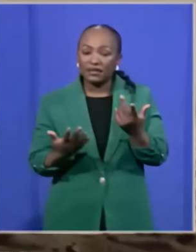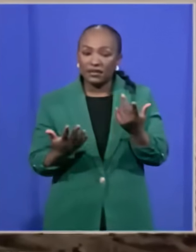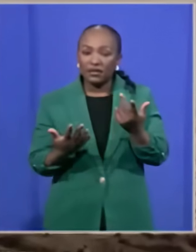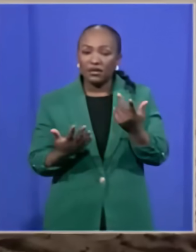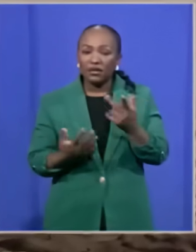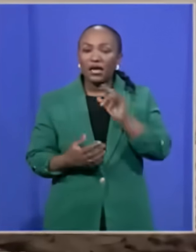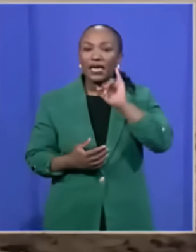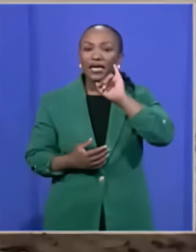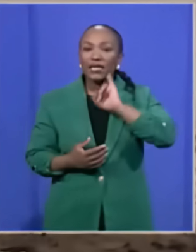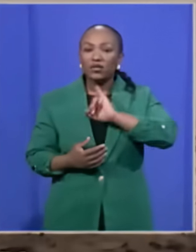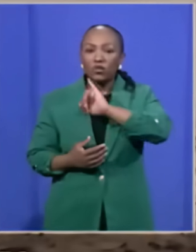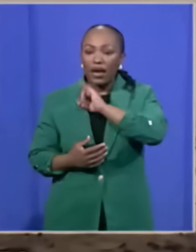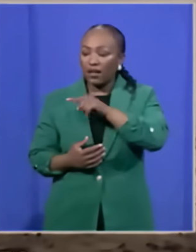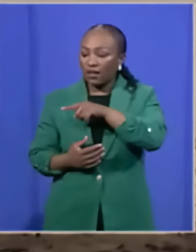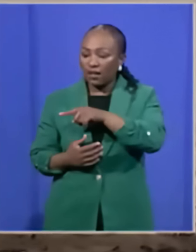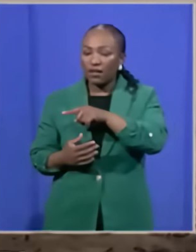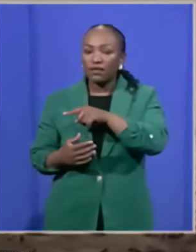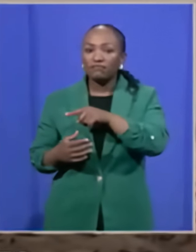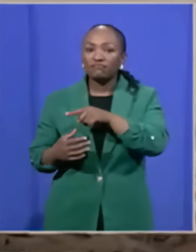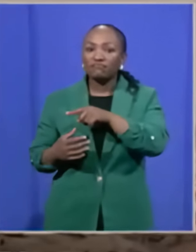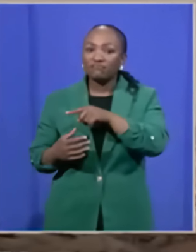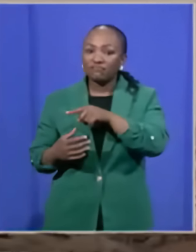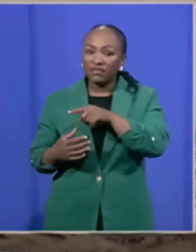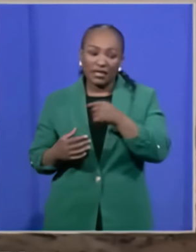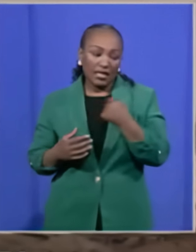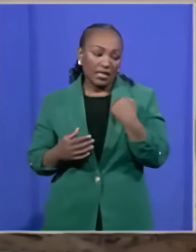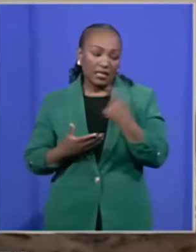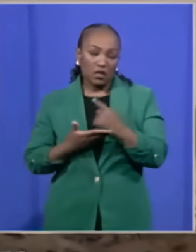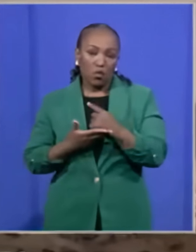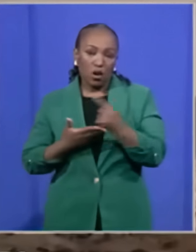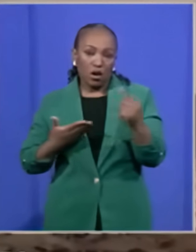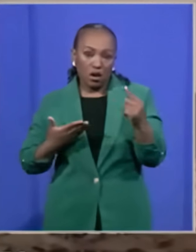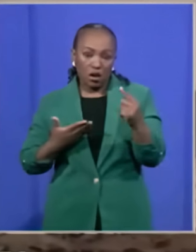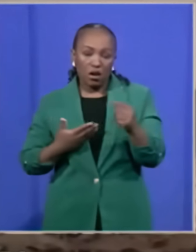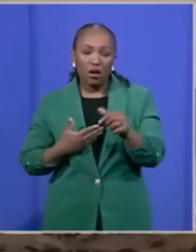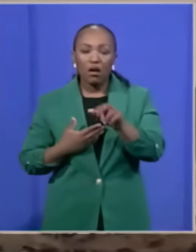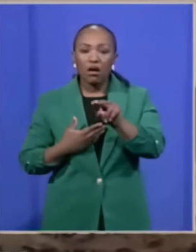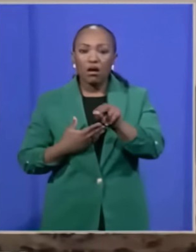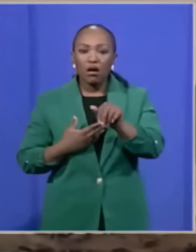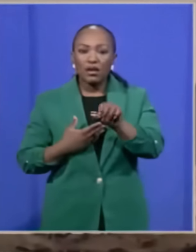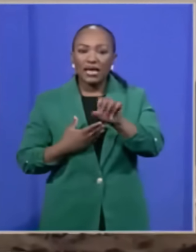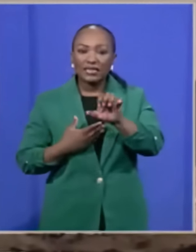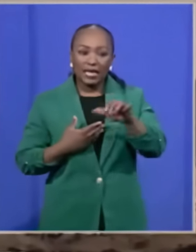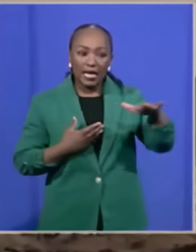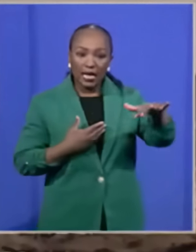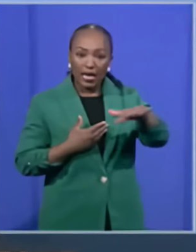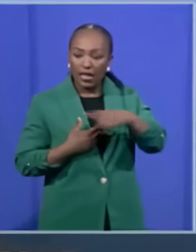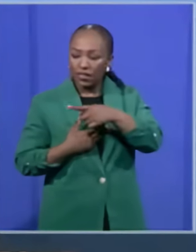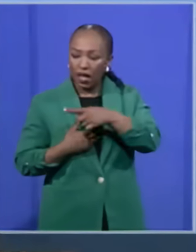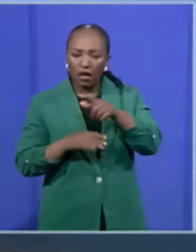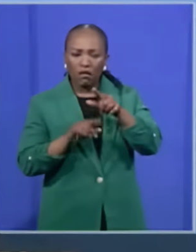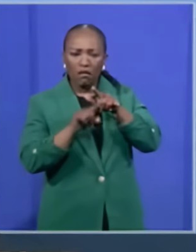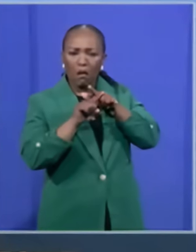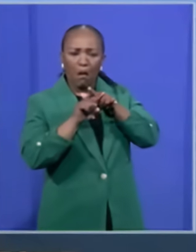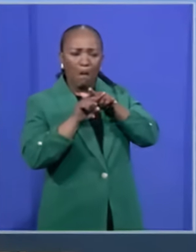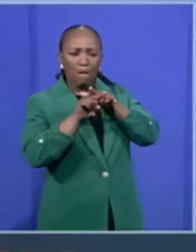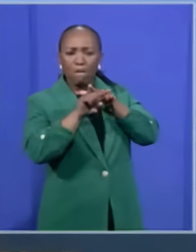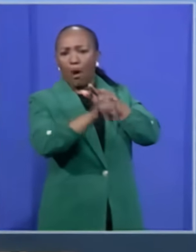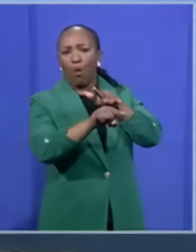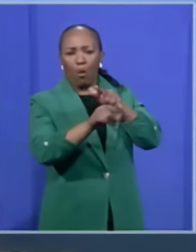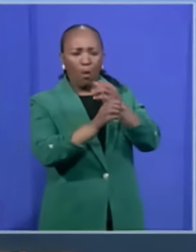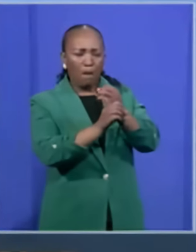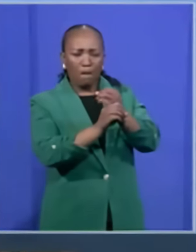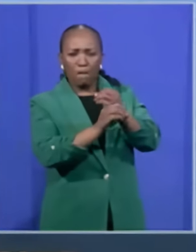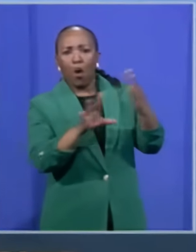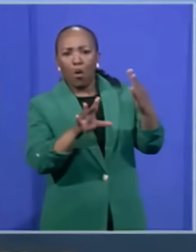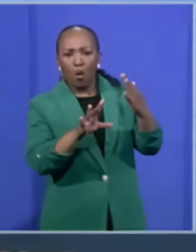Israeli strikes, including earlier this week at Nasser Hospital in Khan Yunis. One attack was